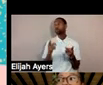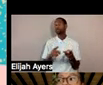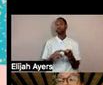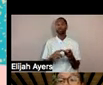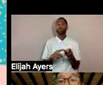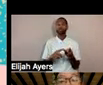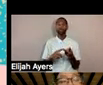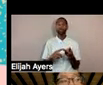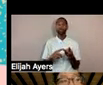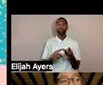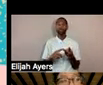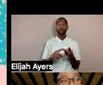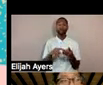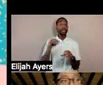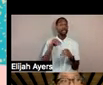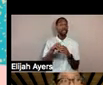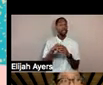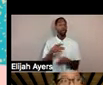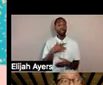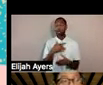Maybe it's an interior feeling.